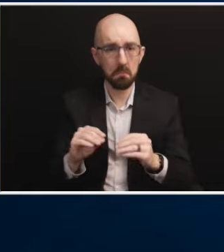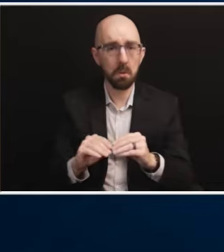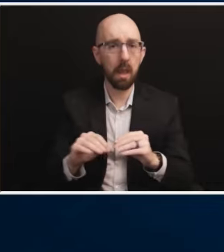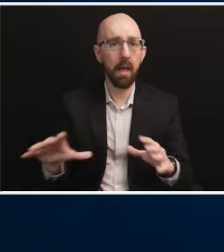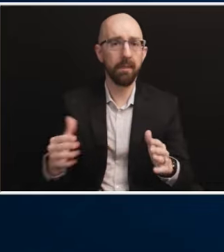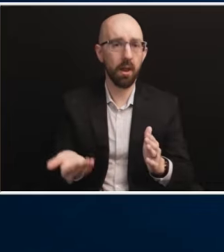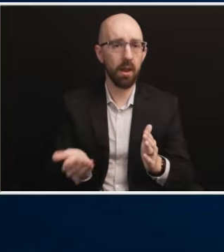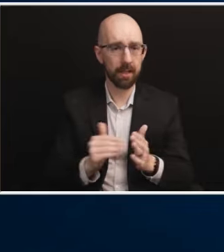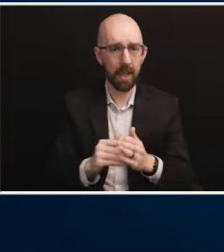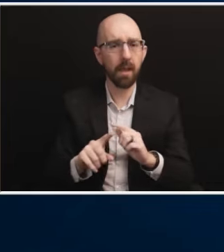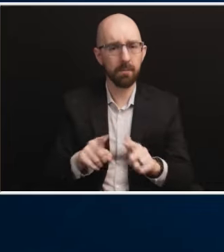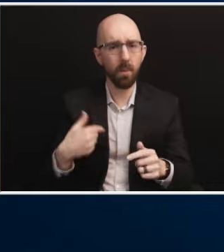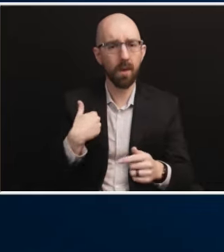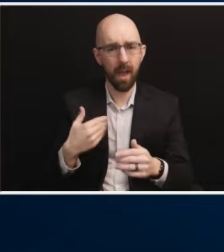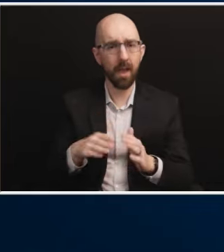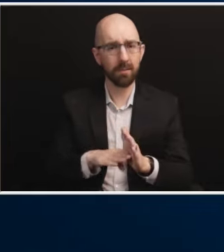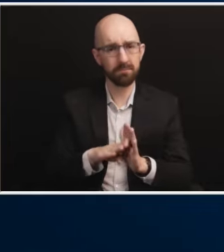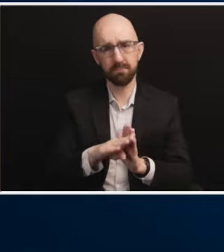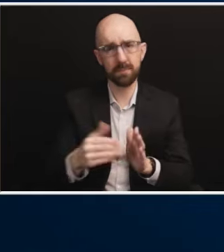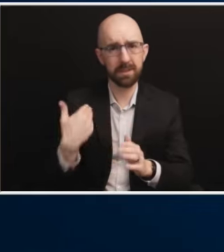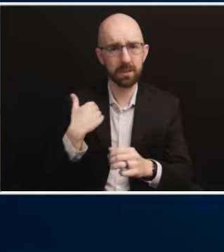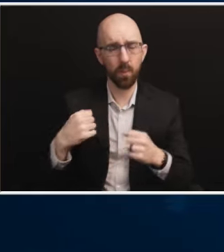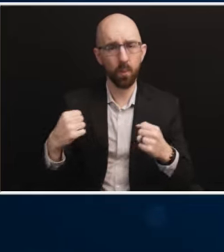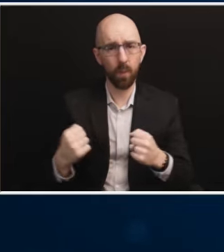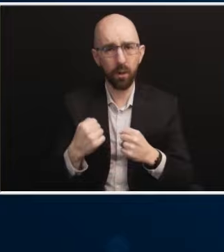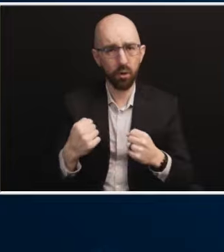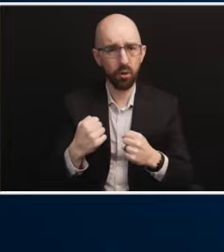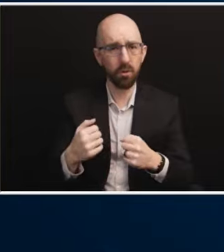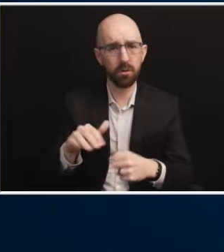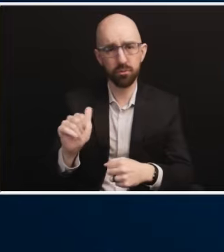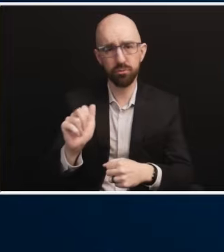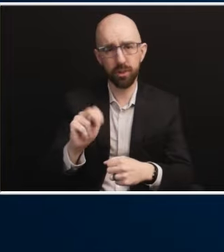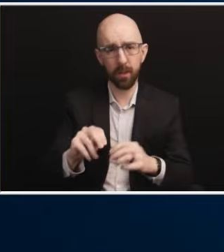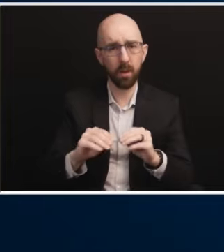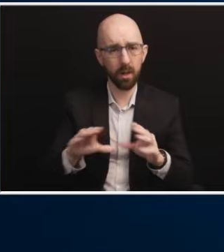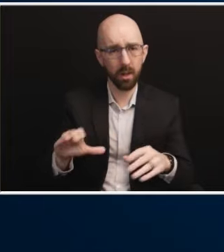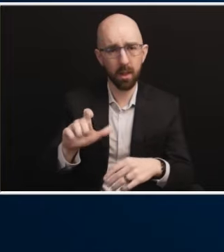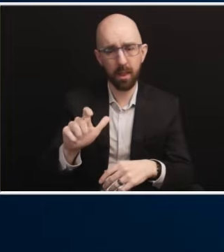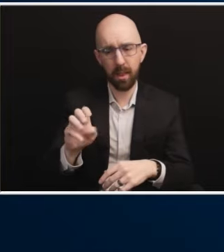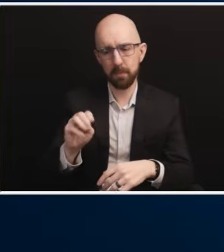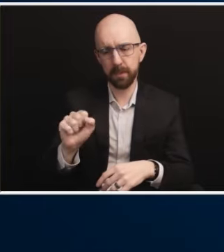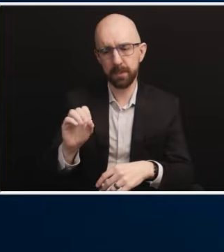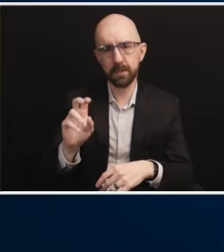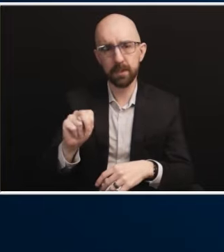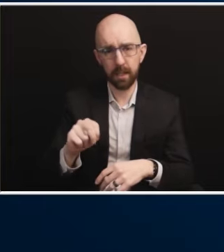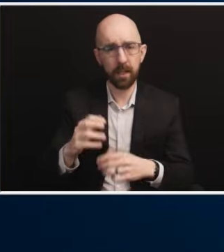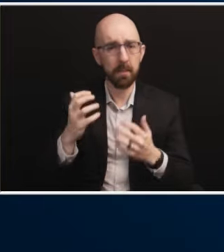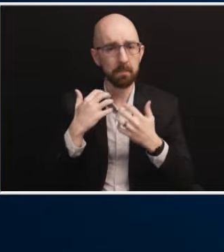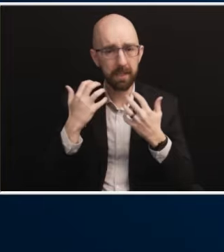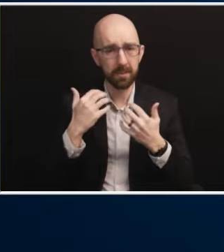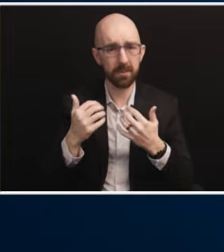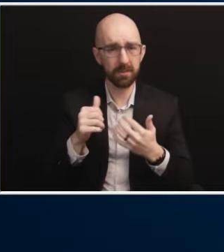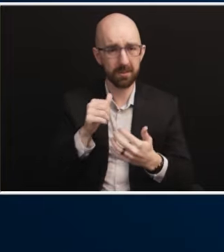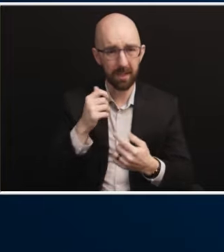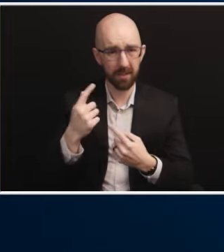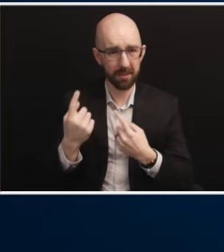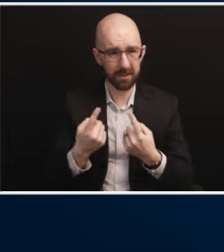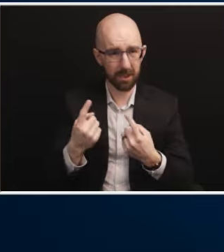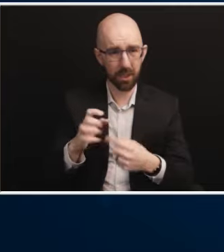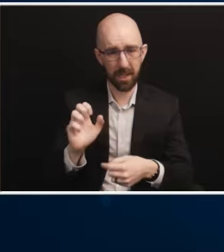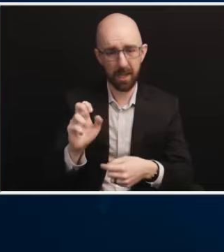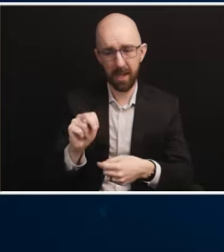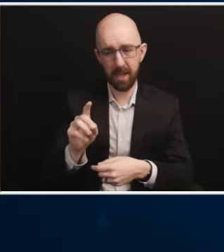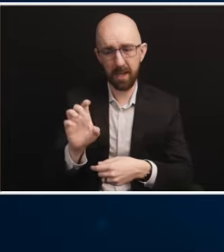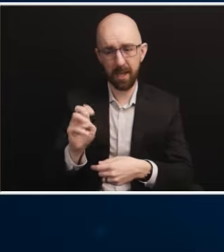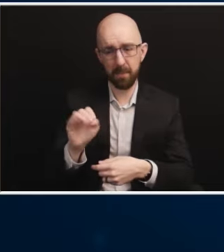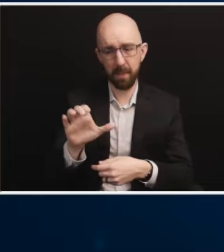we've had a resurgence over the winter with an outbreak in January at Clemson. Is measles now considered endemic after being officially declared eliminated